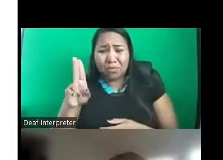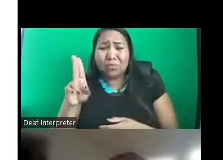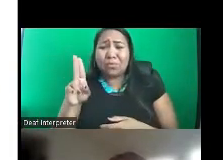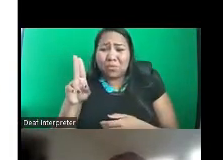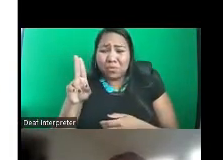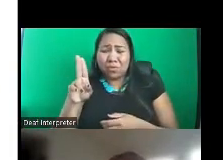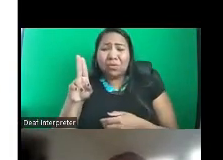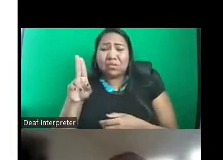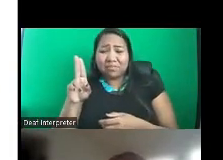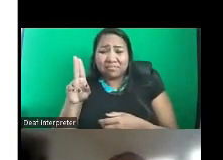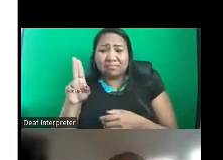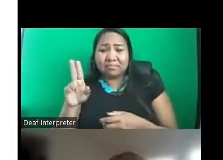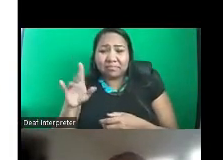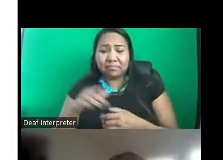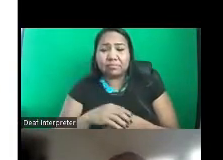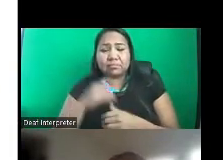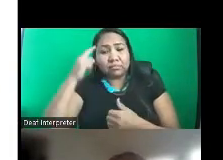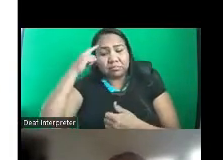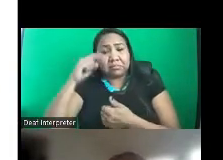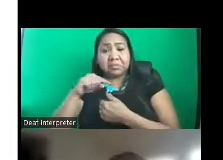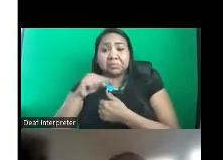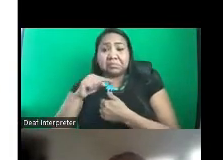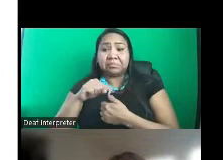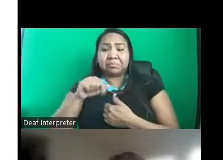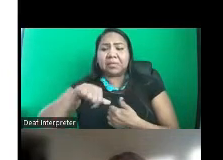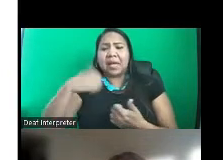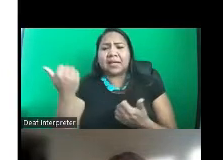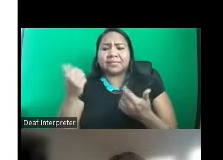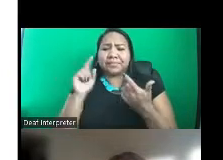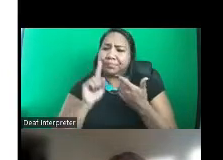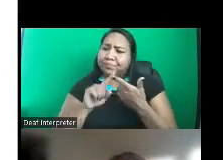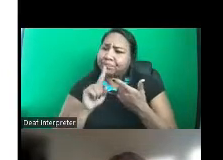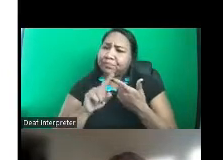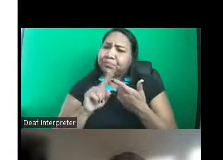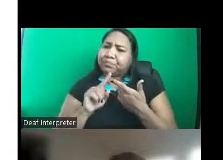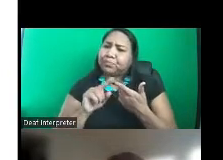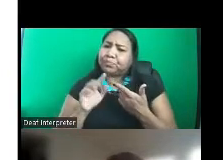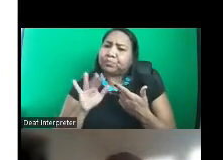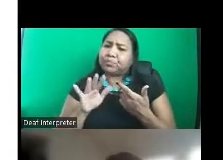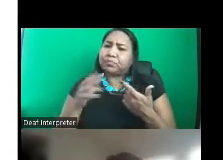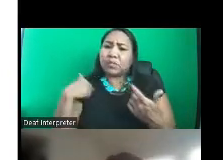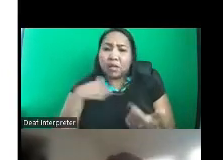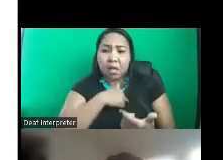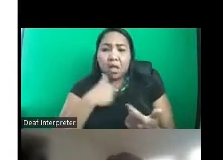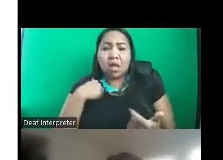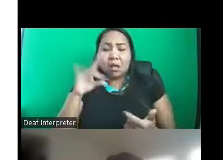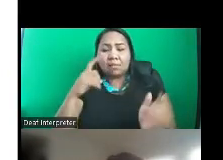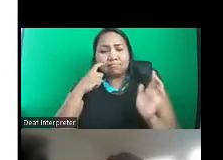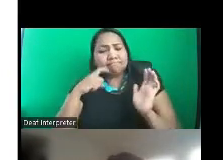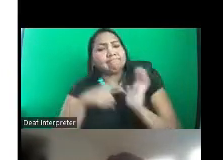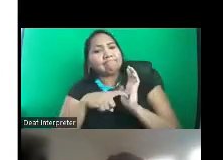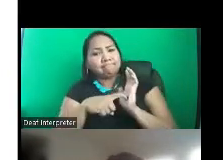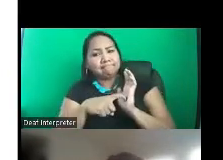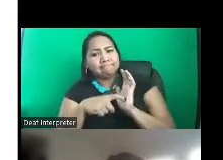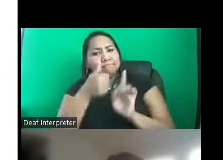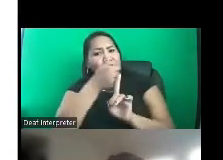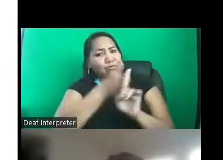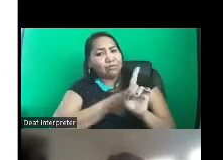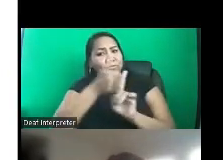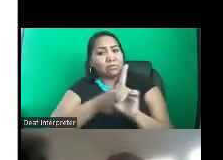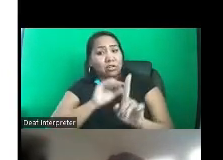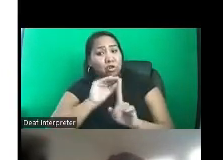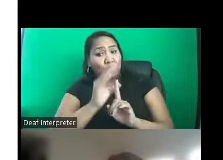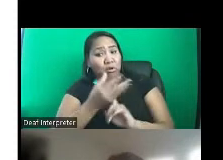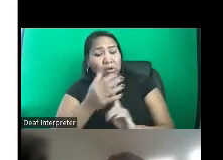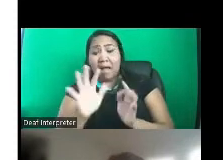Another thing that we did was celebrate each other's cultures by defining what